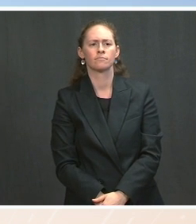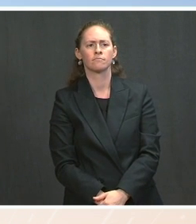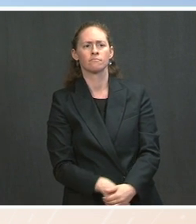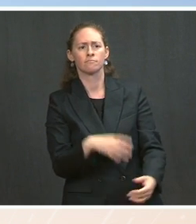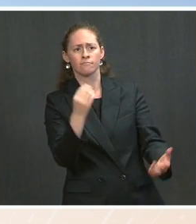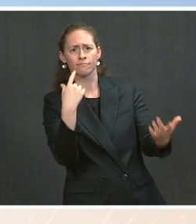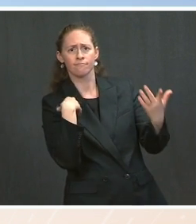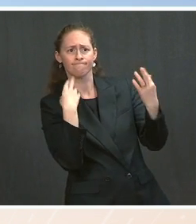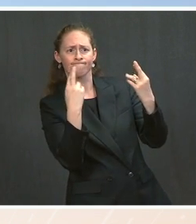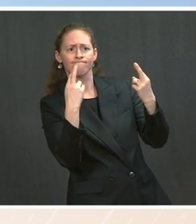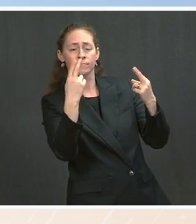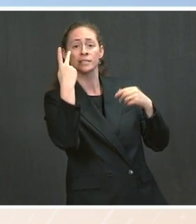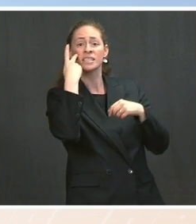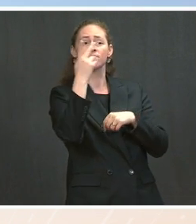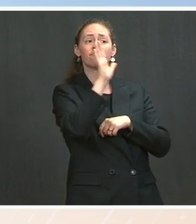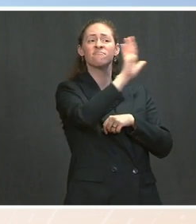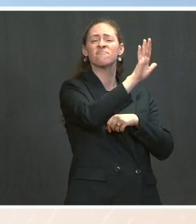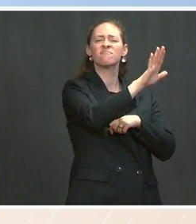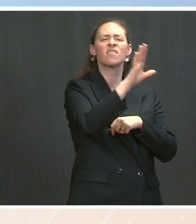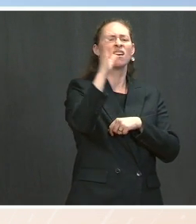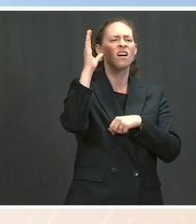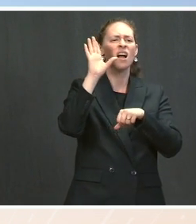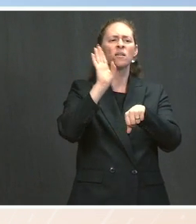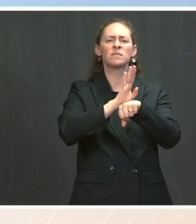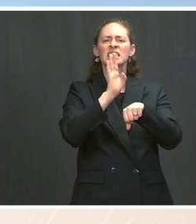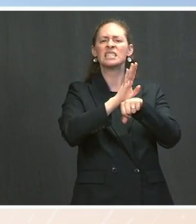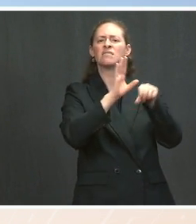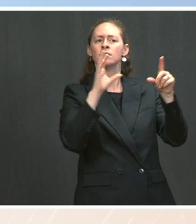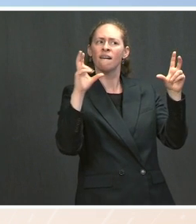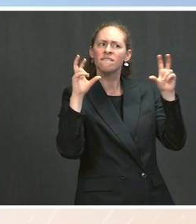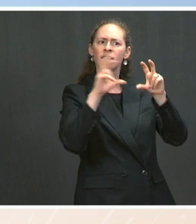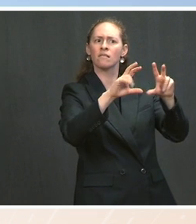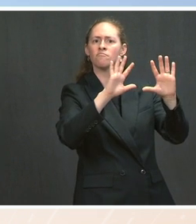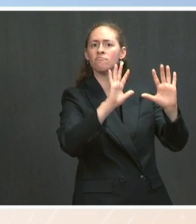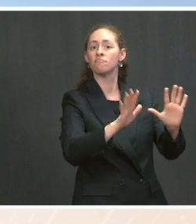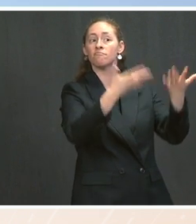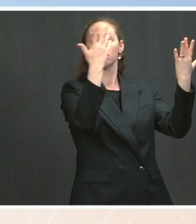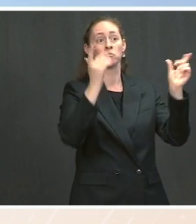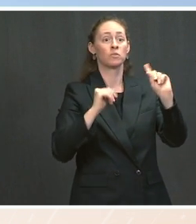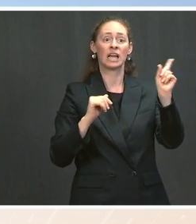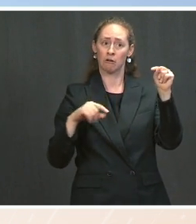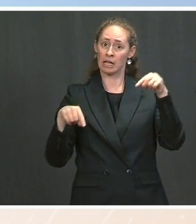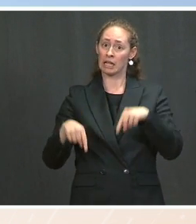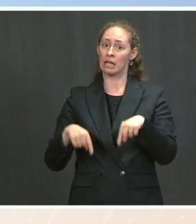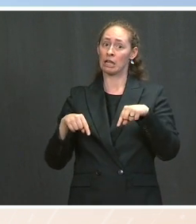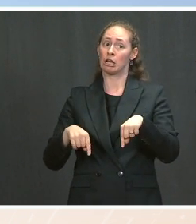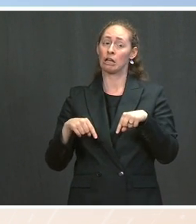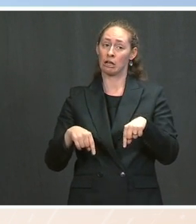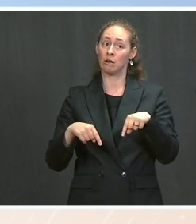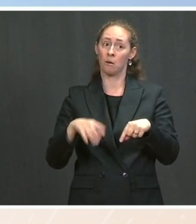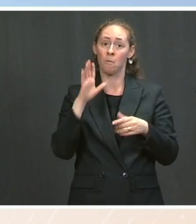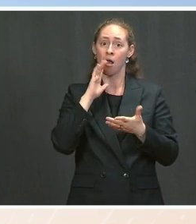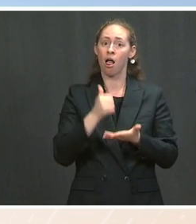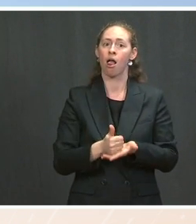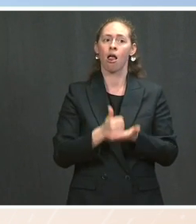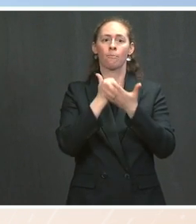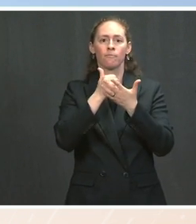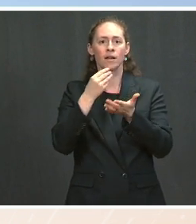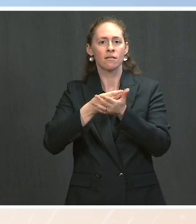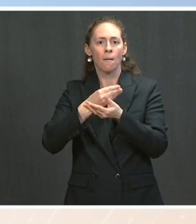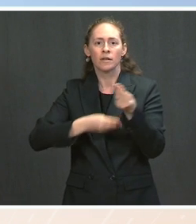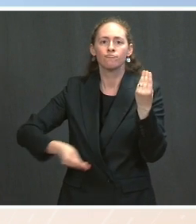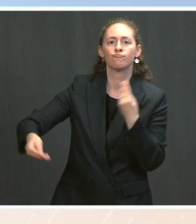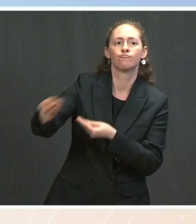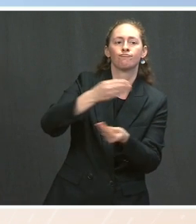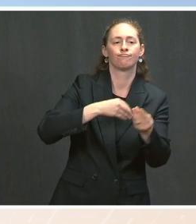than $25 billion, which that reflects the longstanding close economic ties between the United States and South Korea. And we expect there to